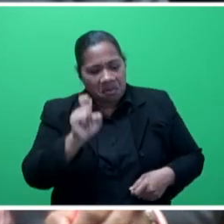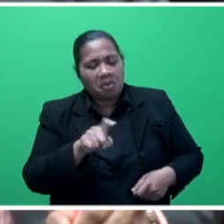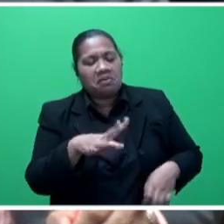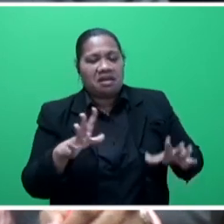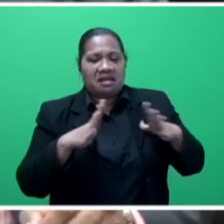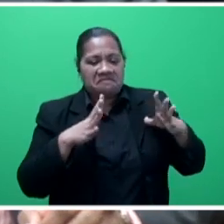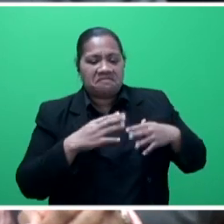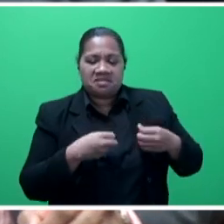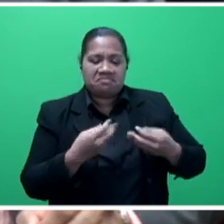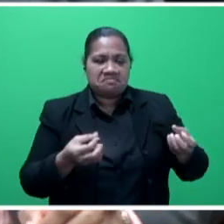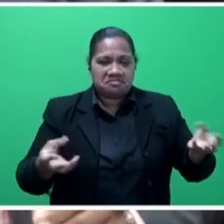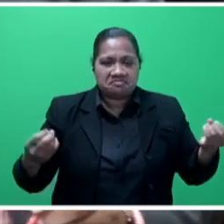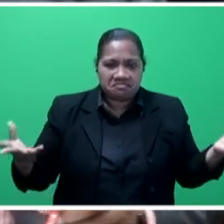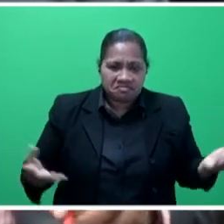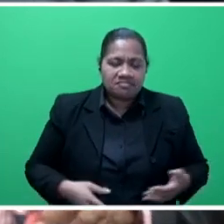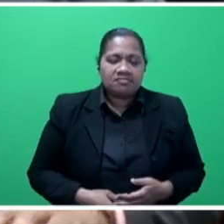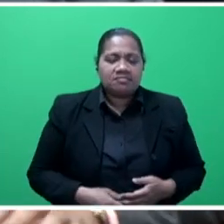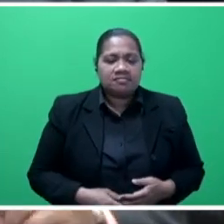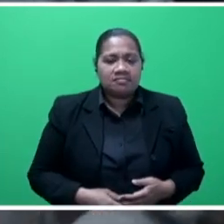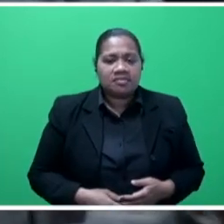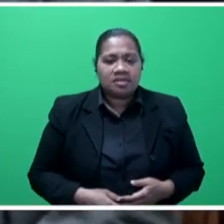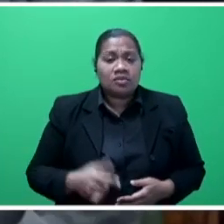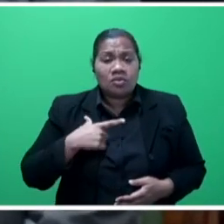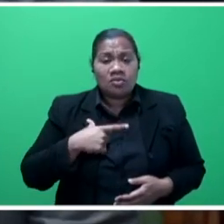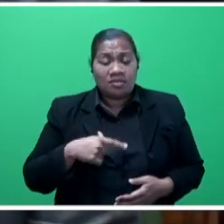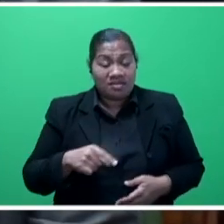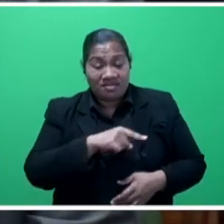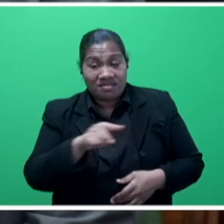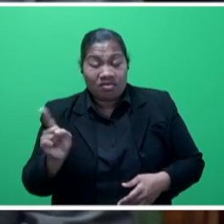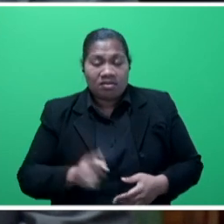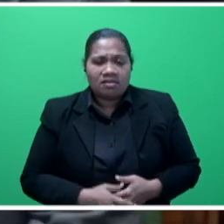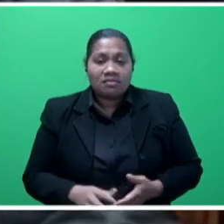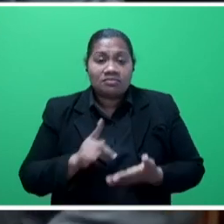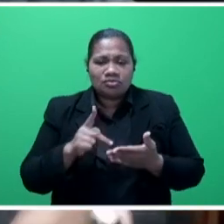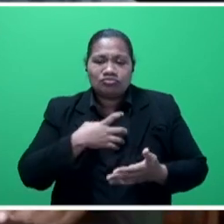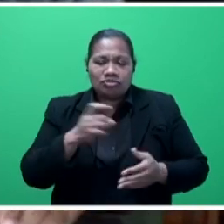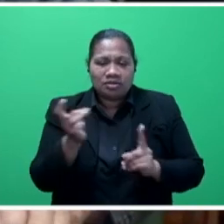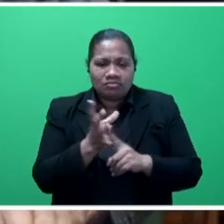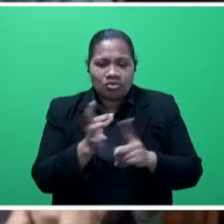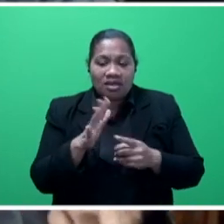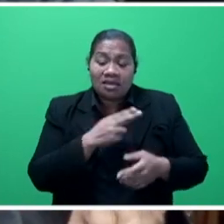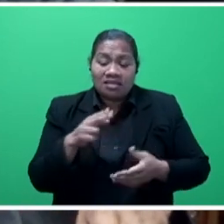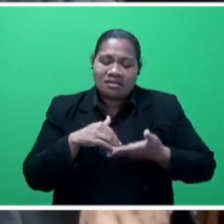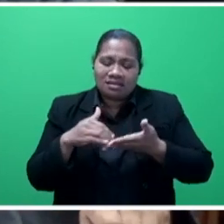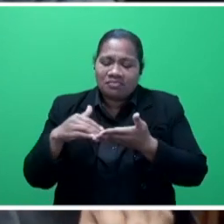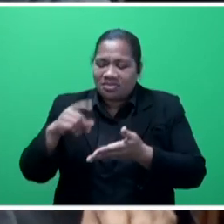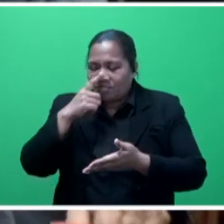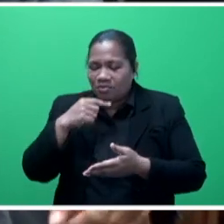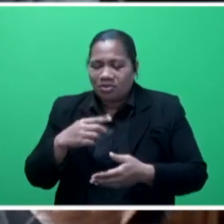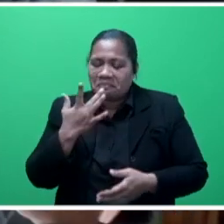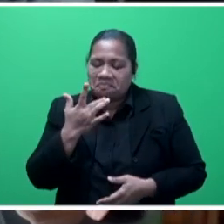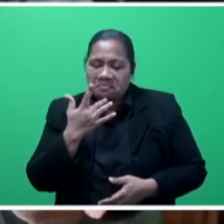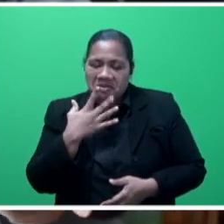handouts, because posturing is more important to them than actually helping the people they pretend they're speaking for.